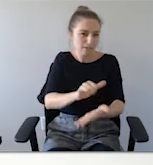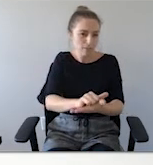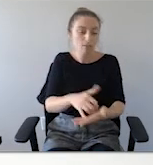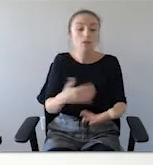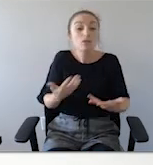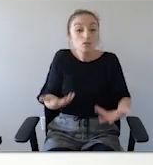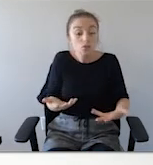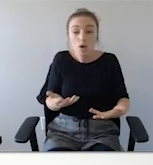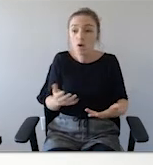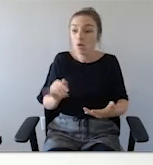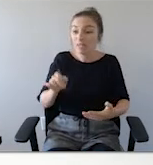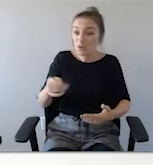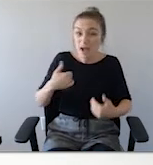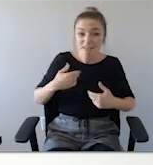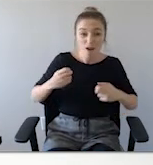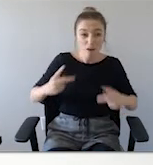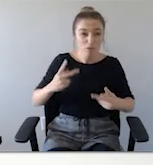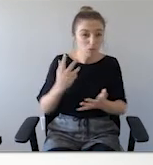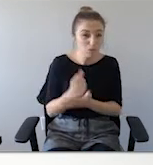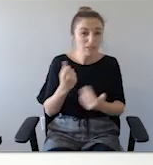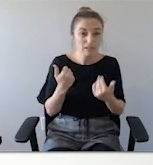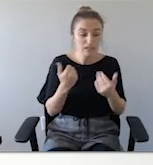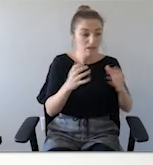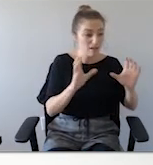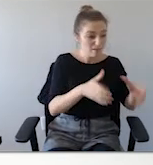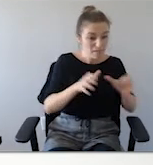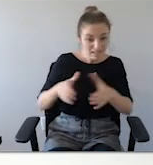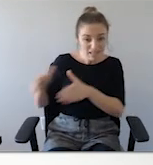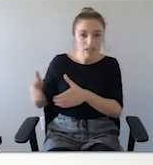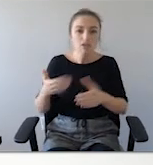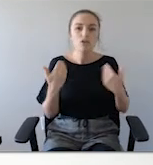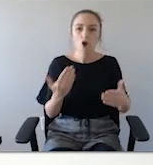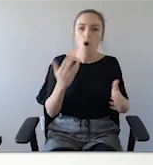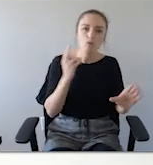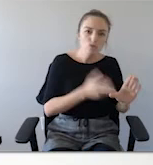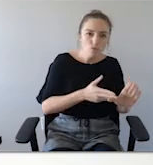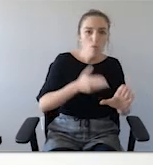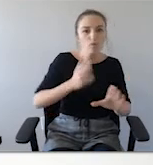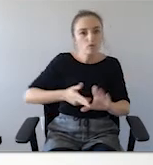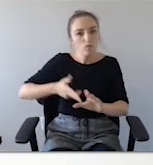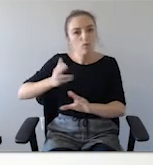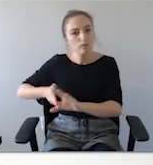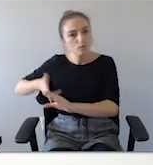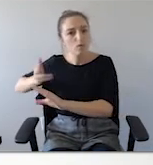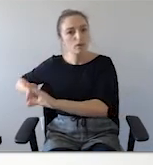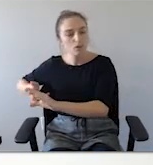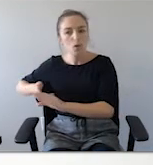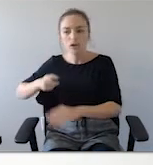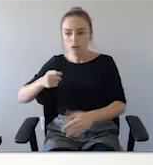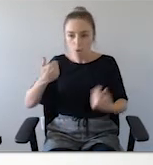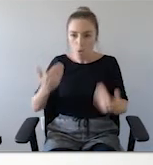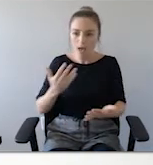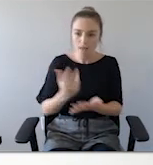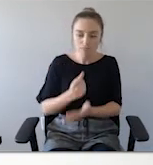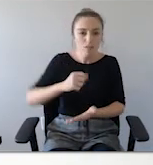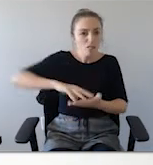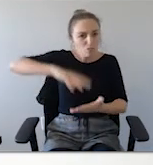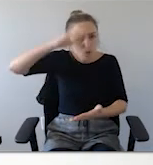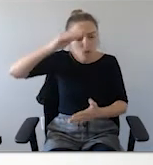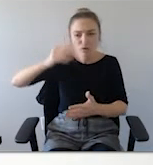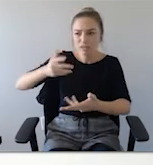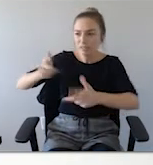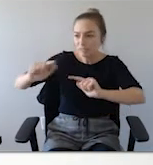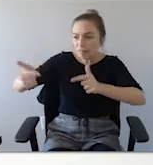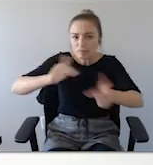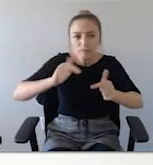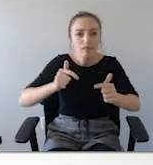to go, if your district has an advisory committee, go to those. Anything that you can where you can learn from other people, have more than